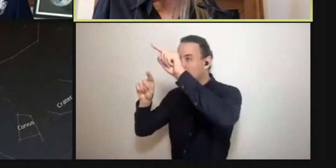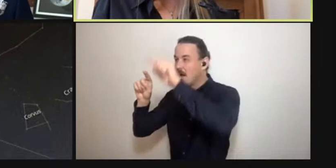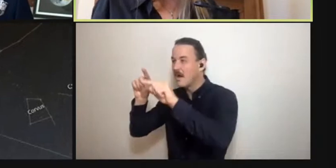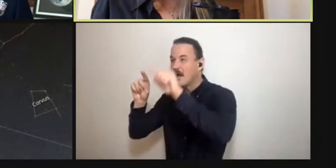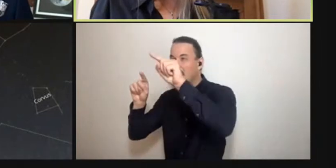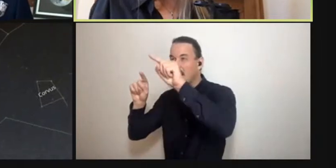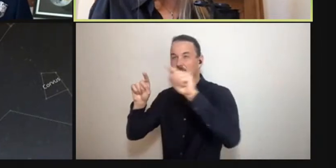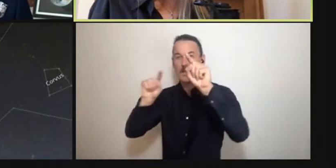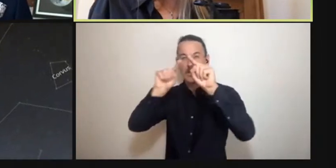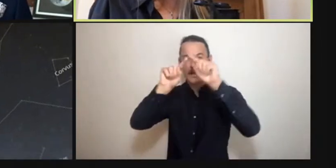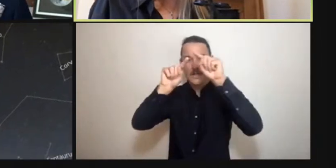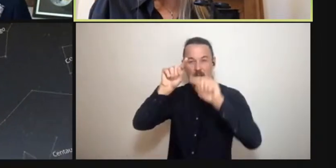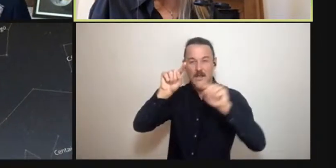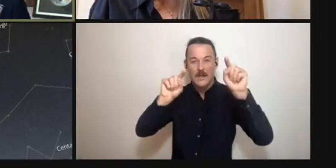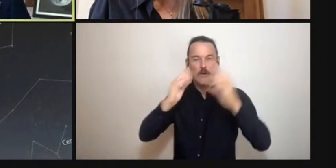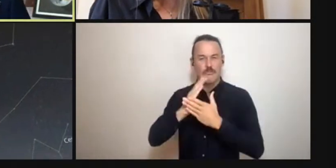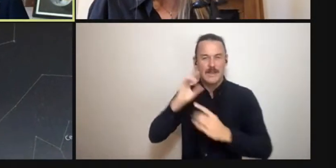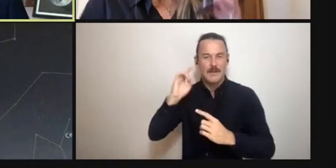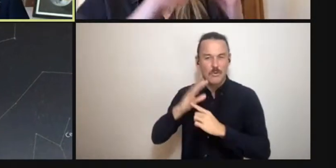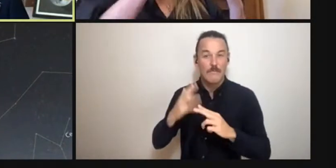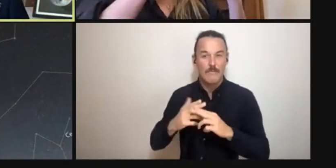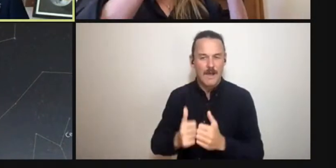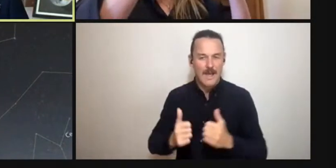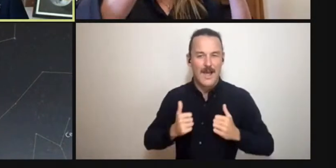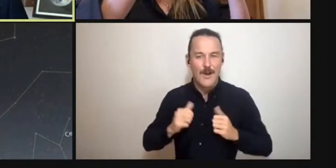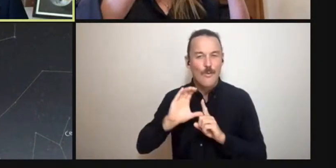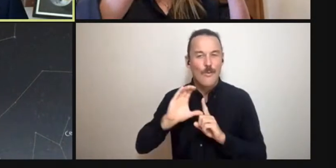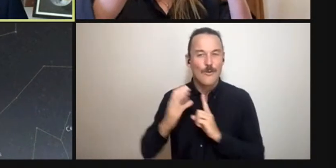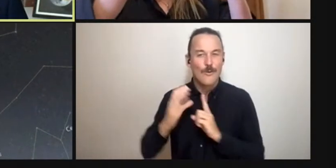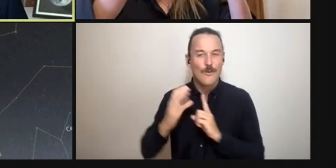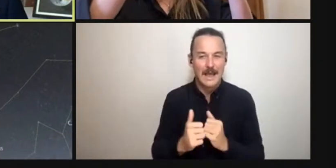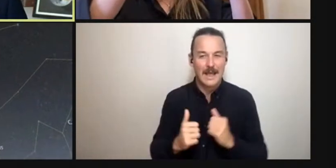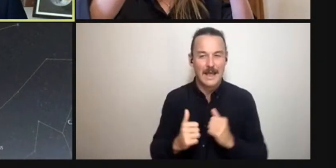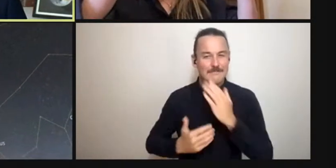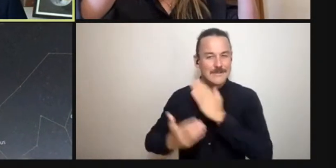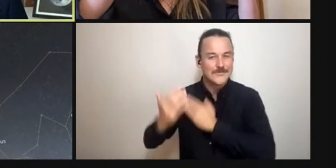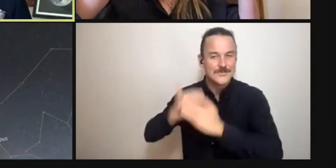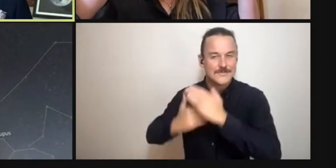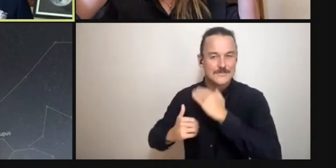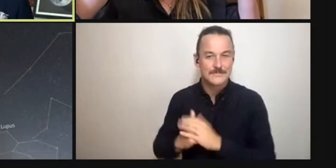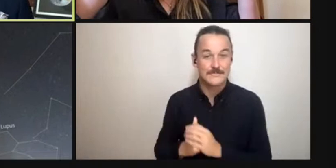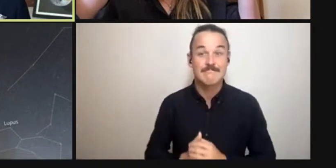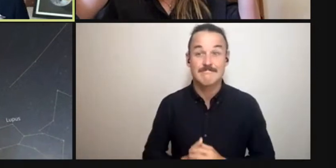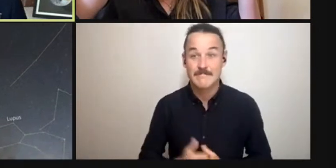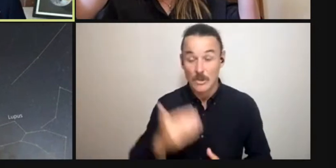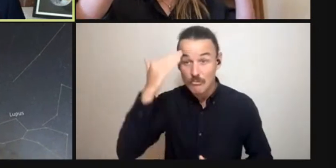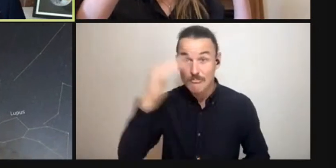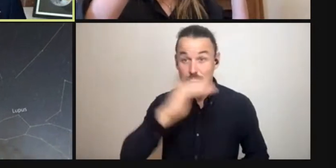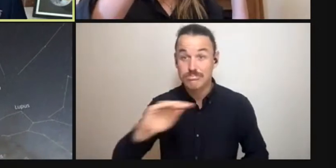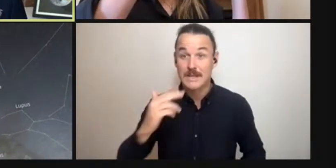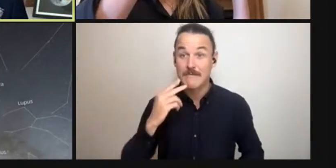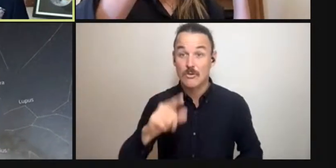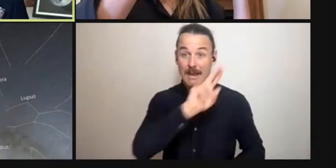history. All right. Well, reminder to everyone, if you use the hashtag AskSciVR, so